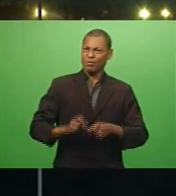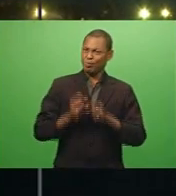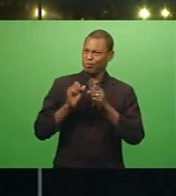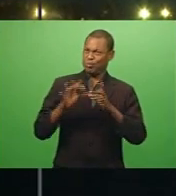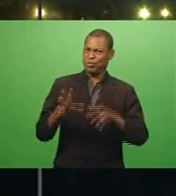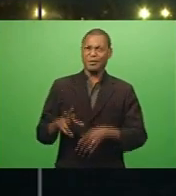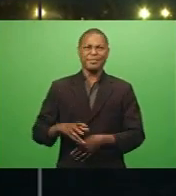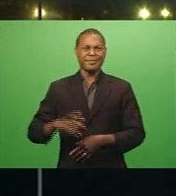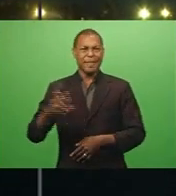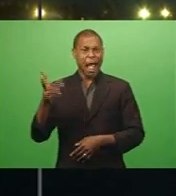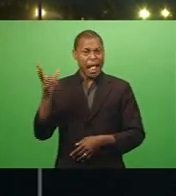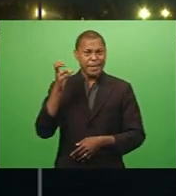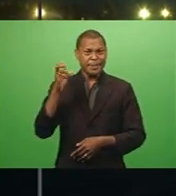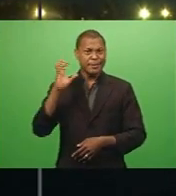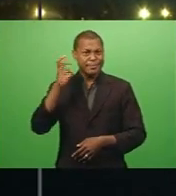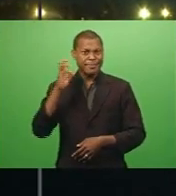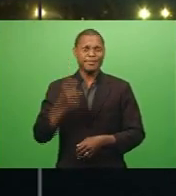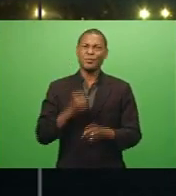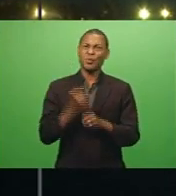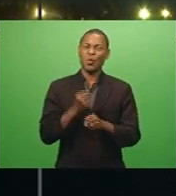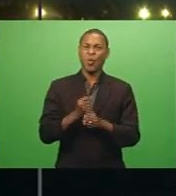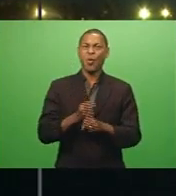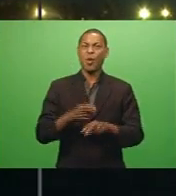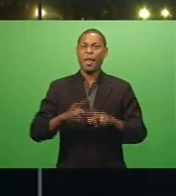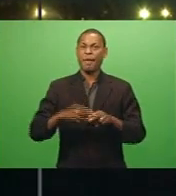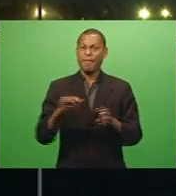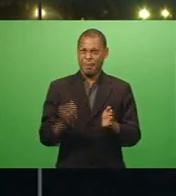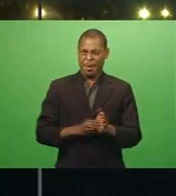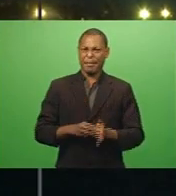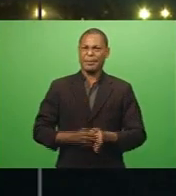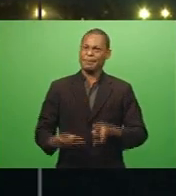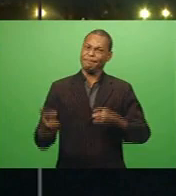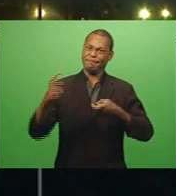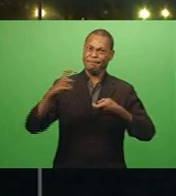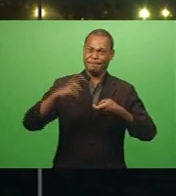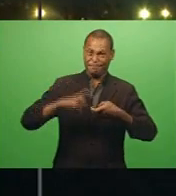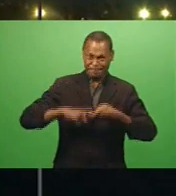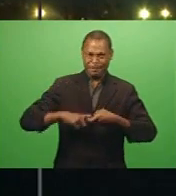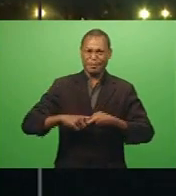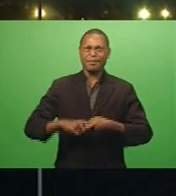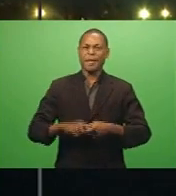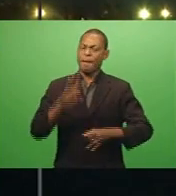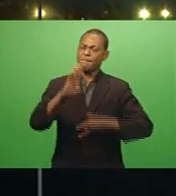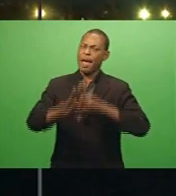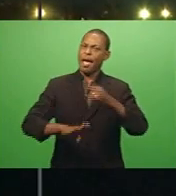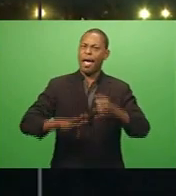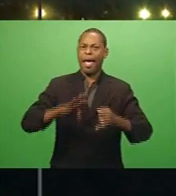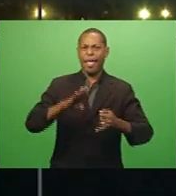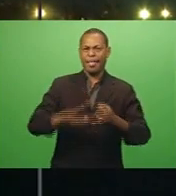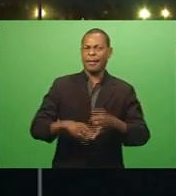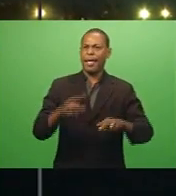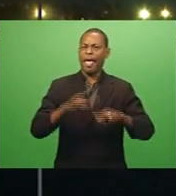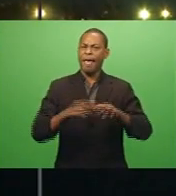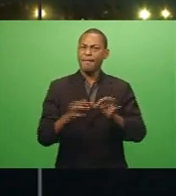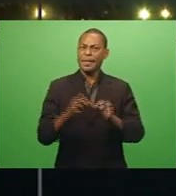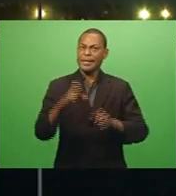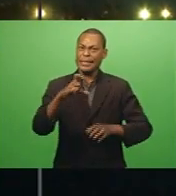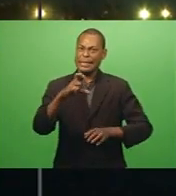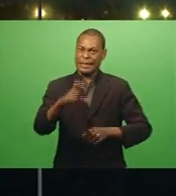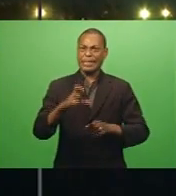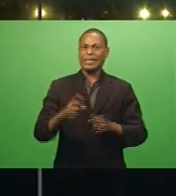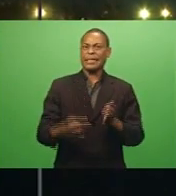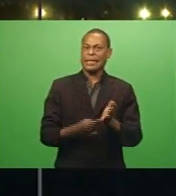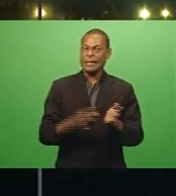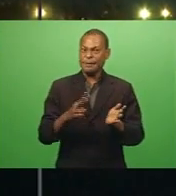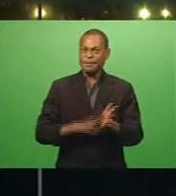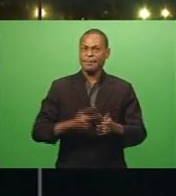on our Gold FM radio station for the simulcast. Tonight is our final simulcast of the FBC TV News Bulletin on